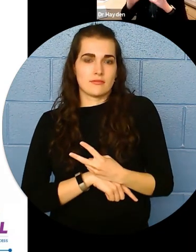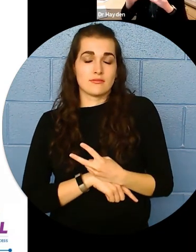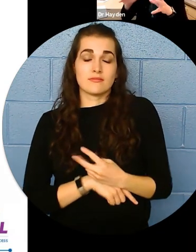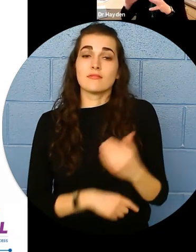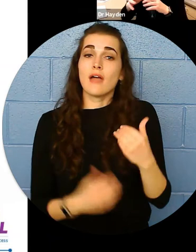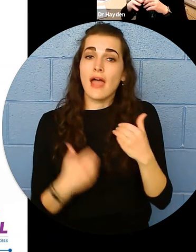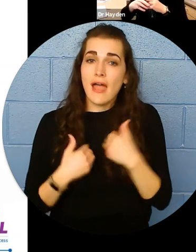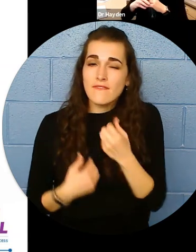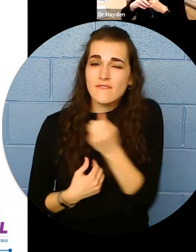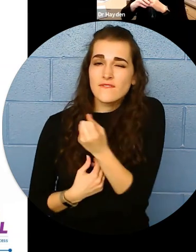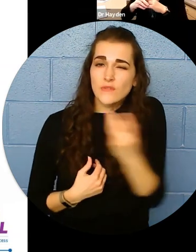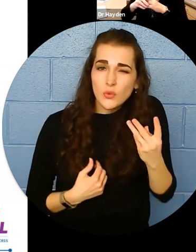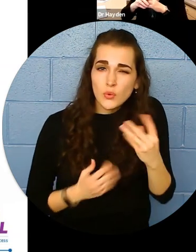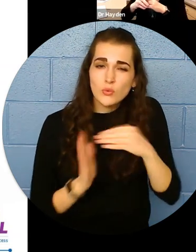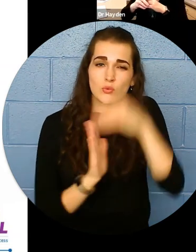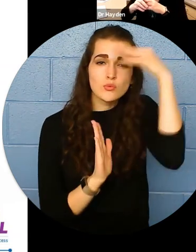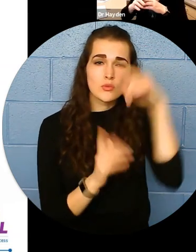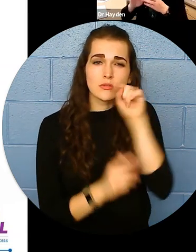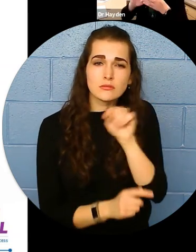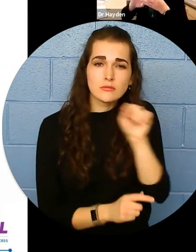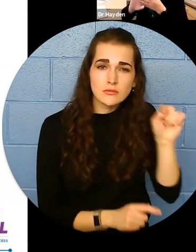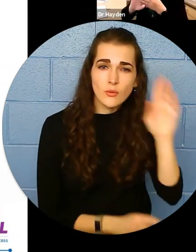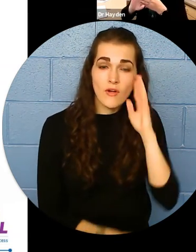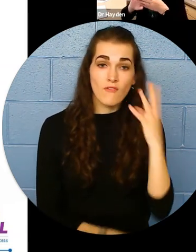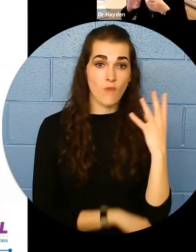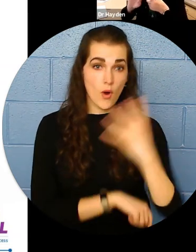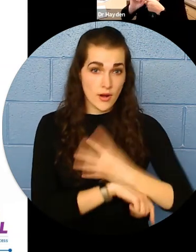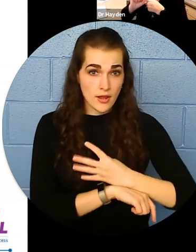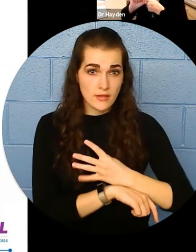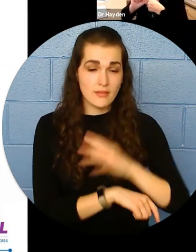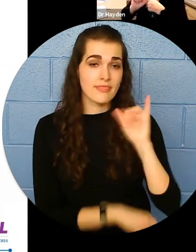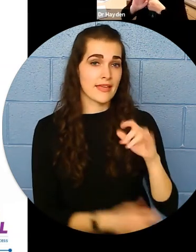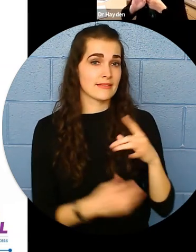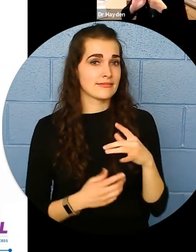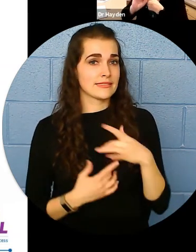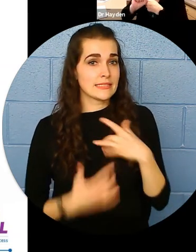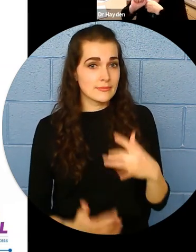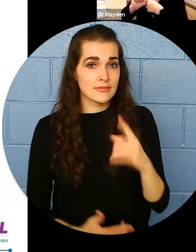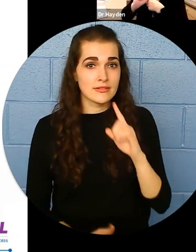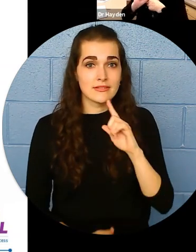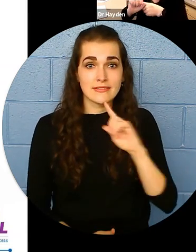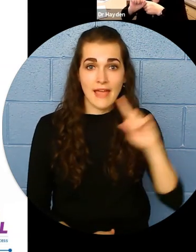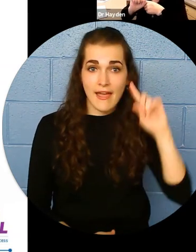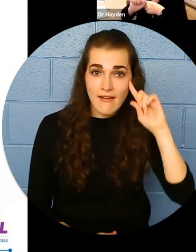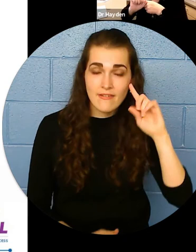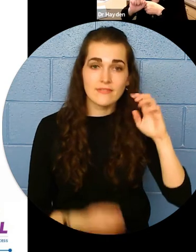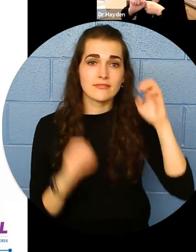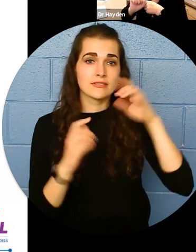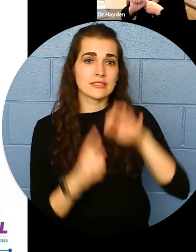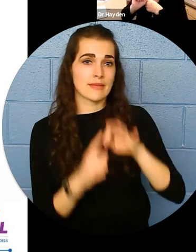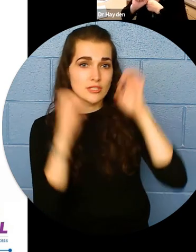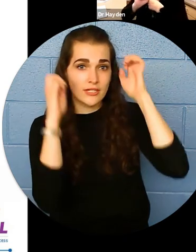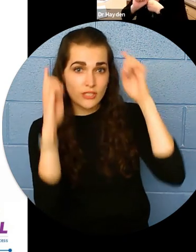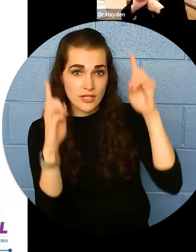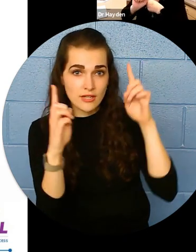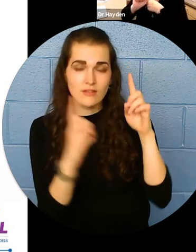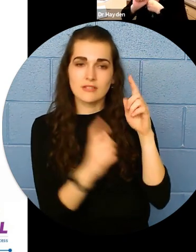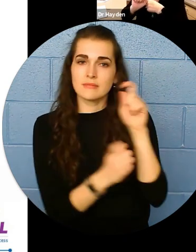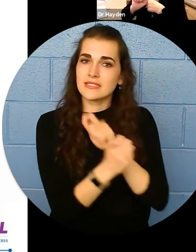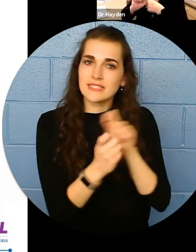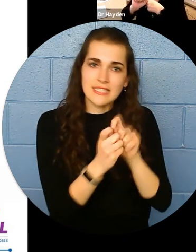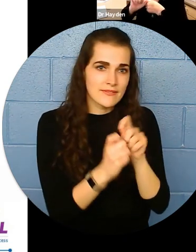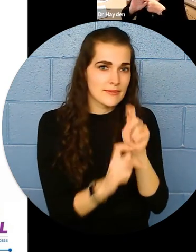do have a few groups that'll be here 4 days a week. Those, again, are our special ed specific populations, just